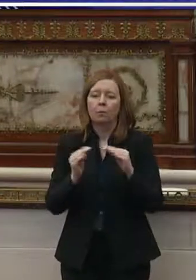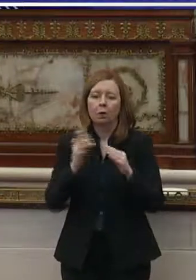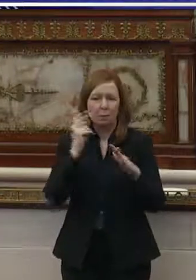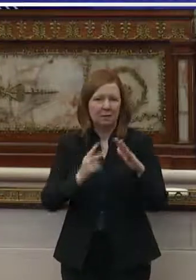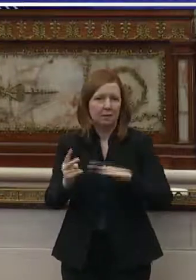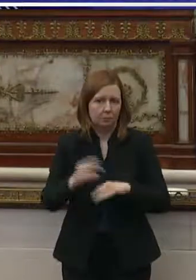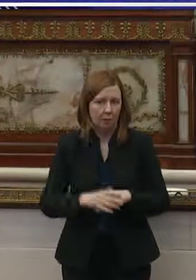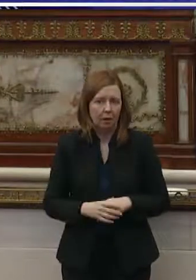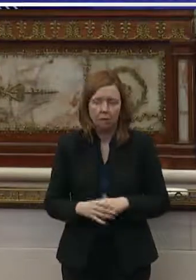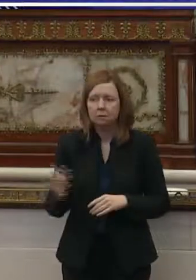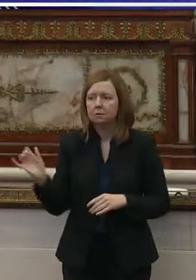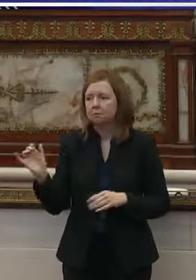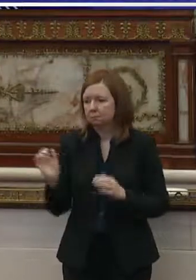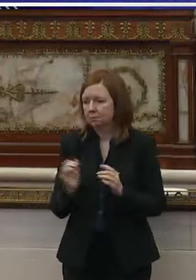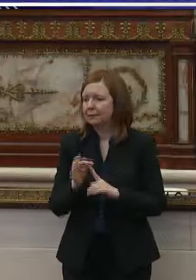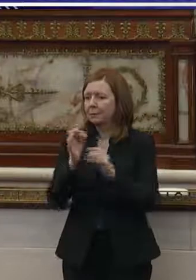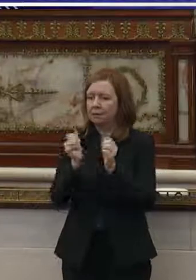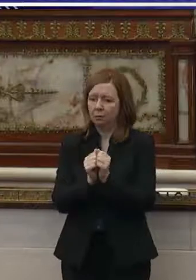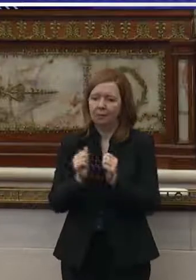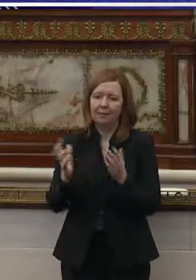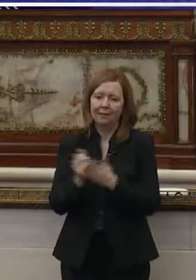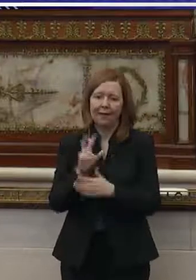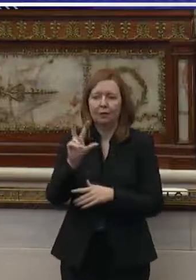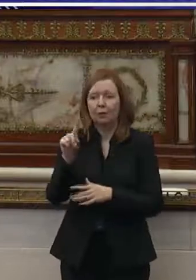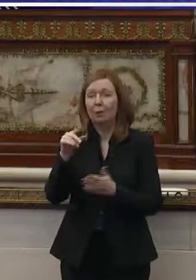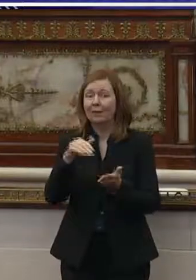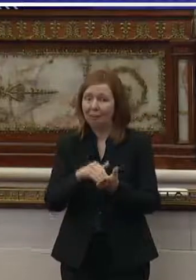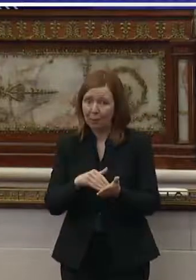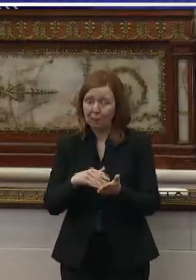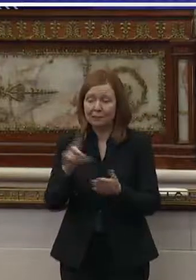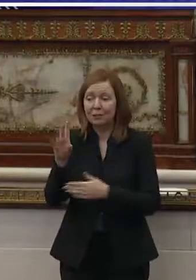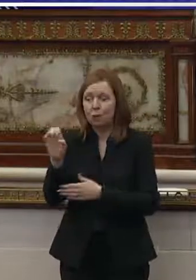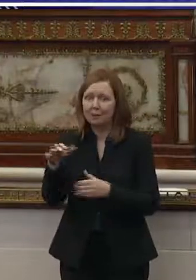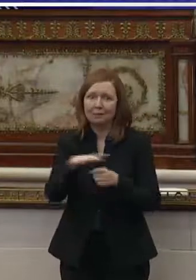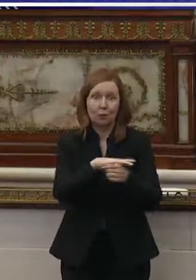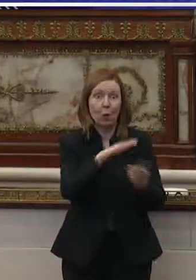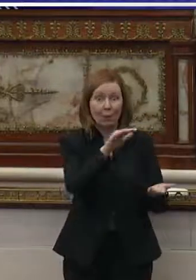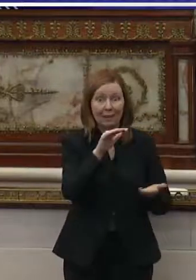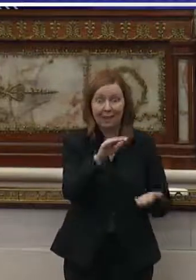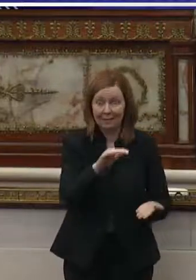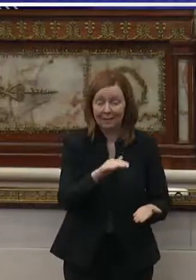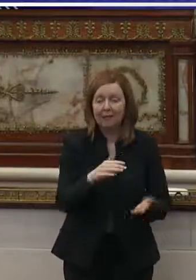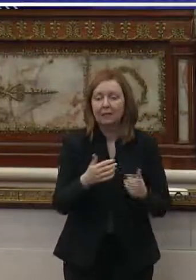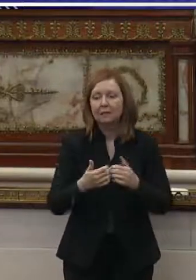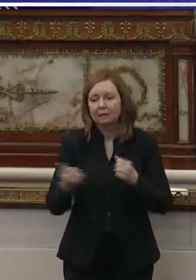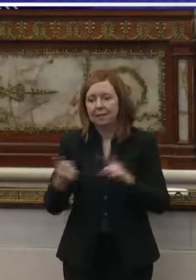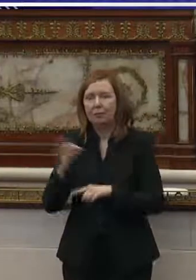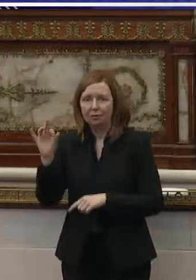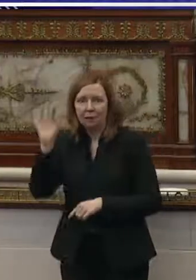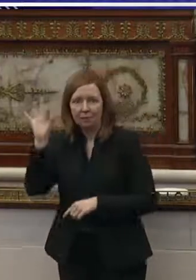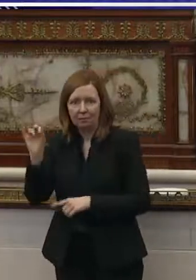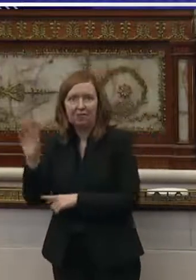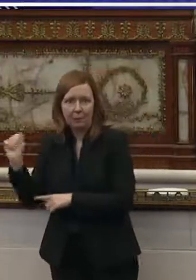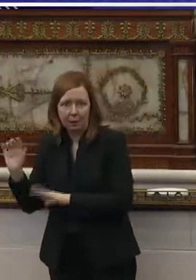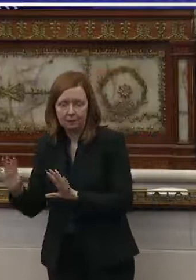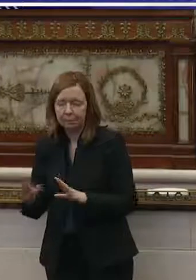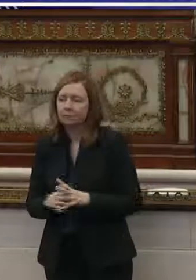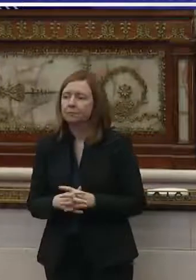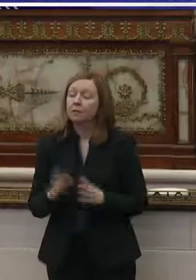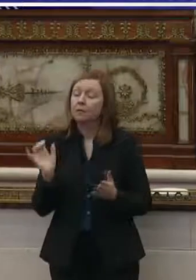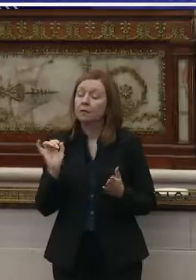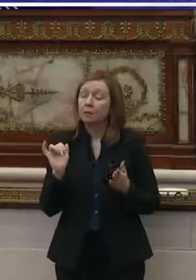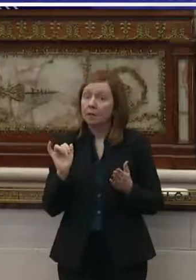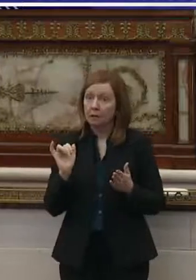predictable, especially with, getting 31,000 doses locally, separate from FEMA. That